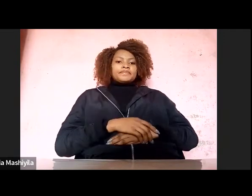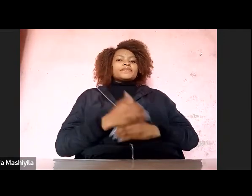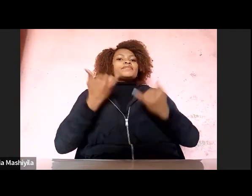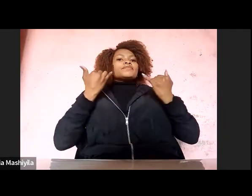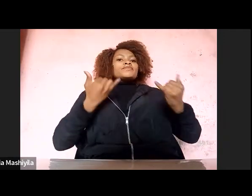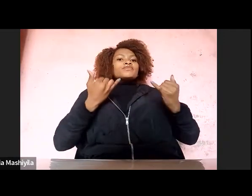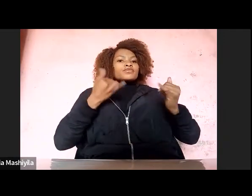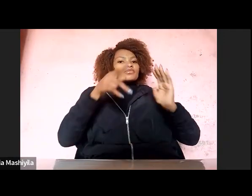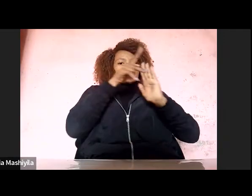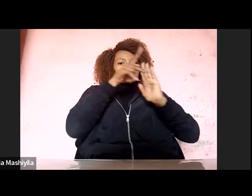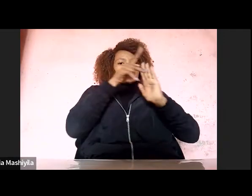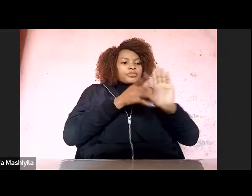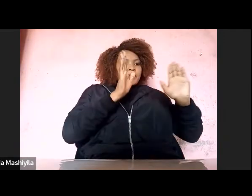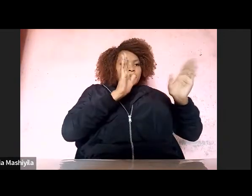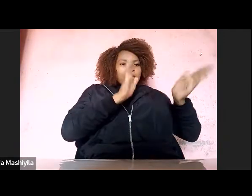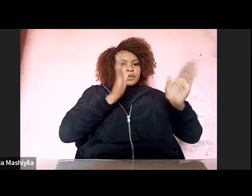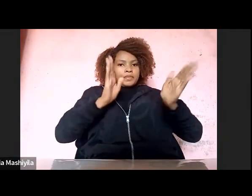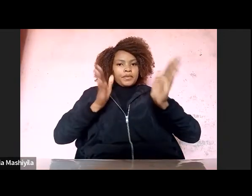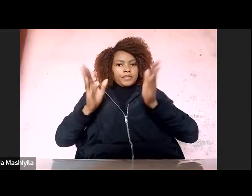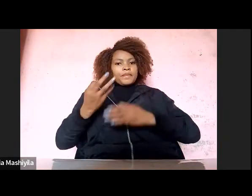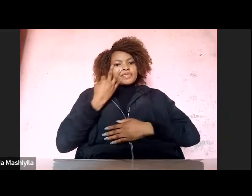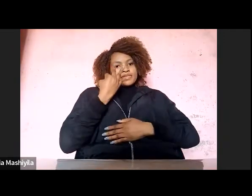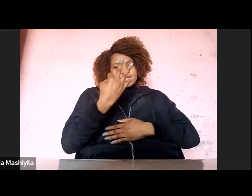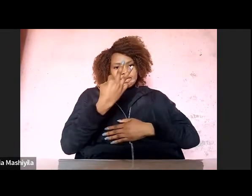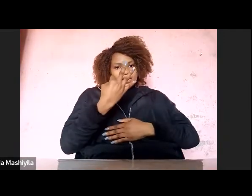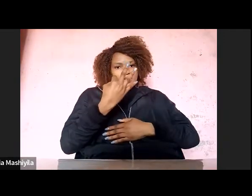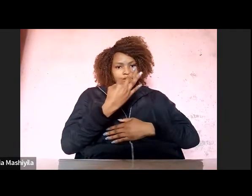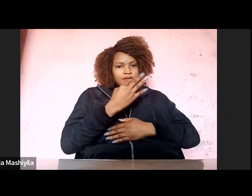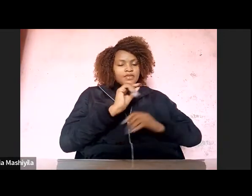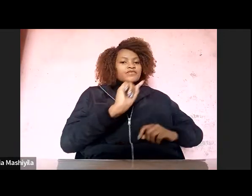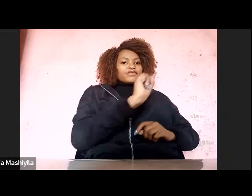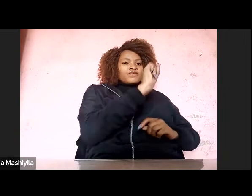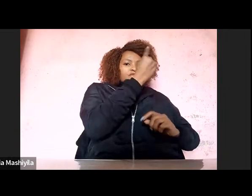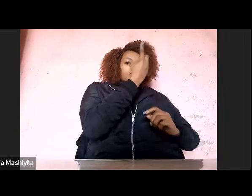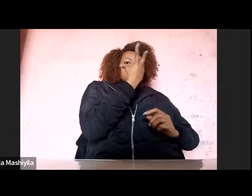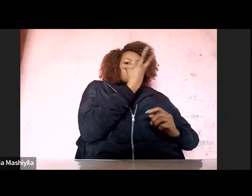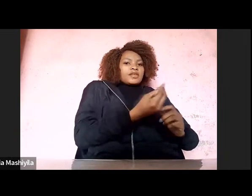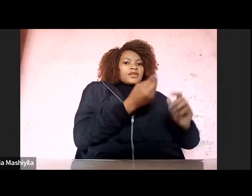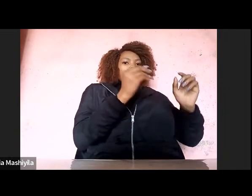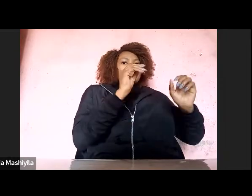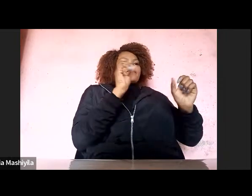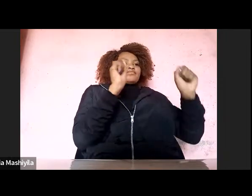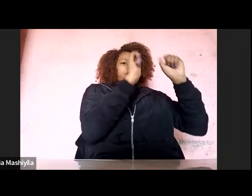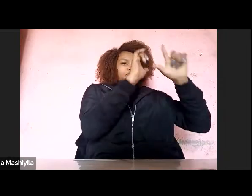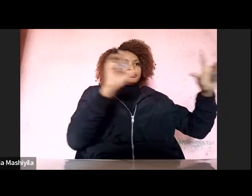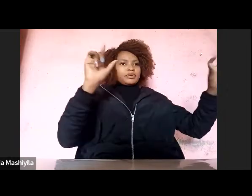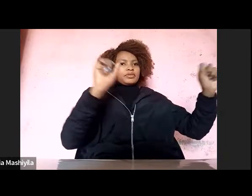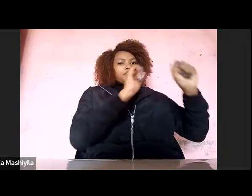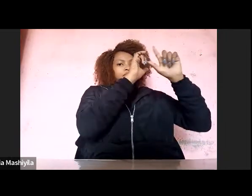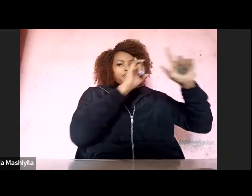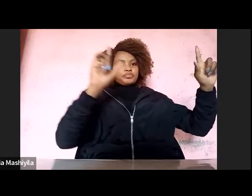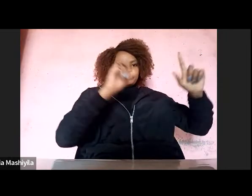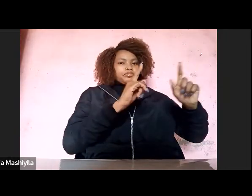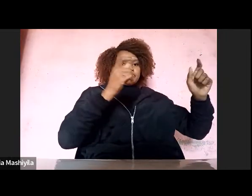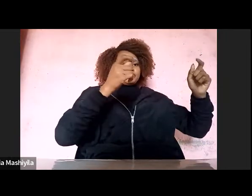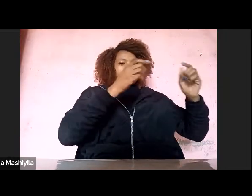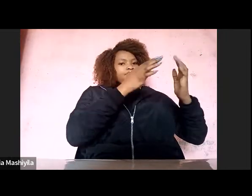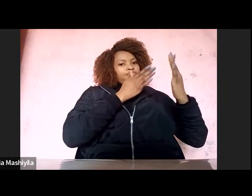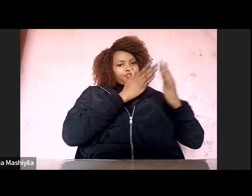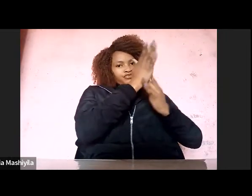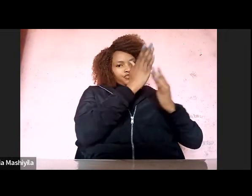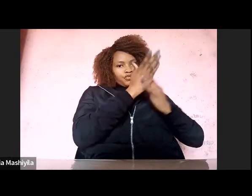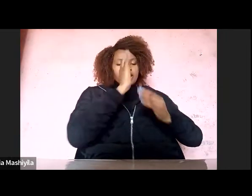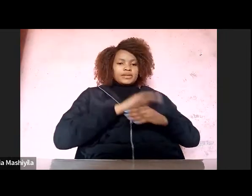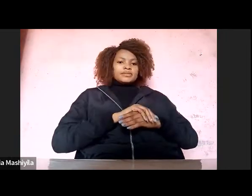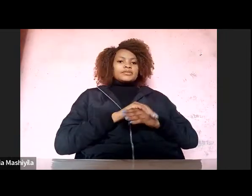3 parts. The first being a presentation on your rights and obligations with SARS, followed by a presentation from the Office of the Tax Ombudsman